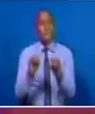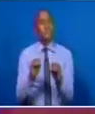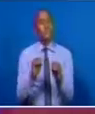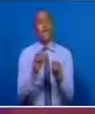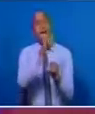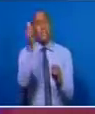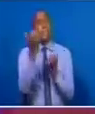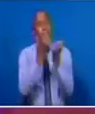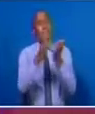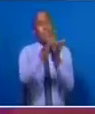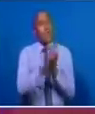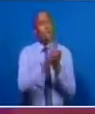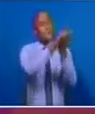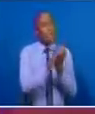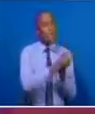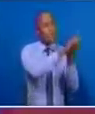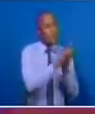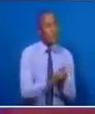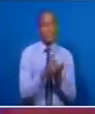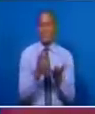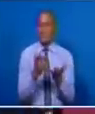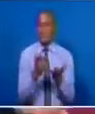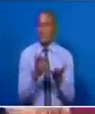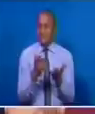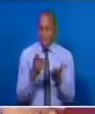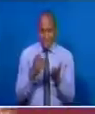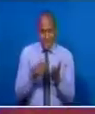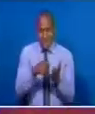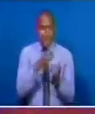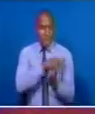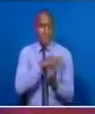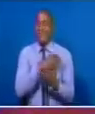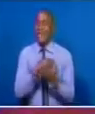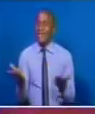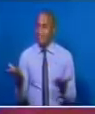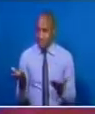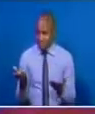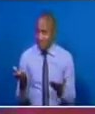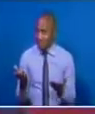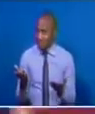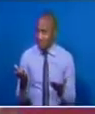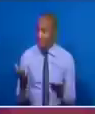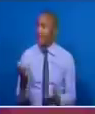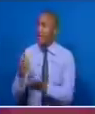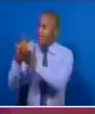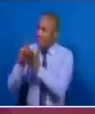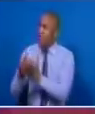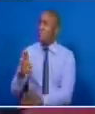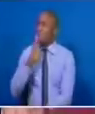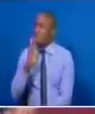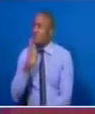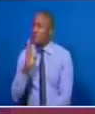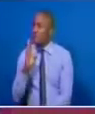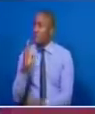commercial loans with actually no maturity rate. And then borrowed and not